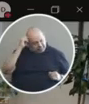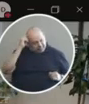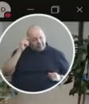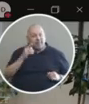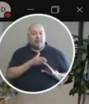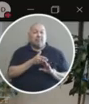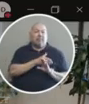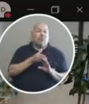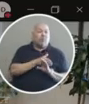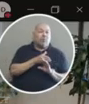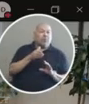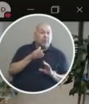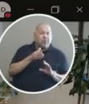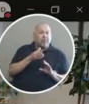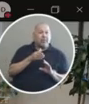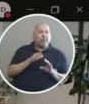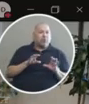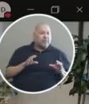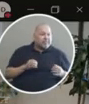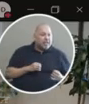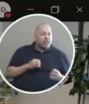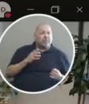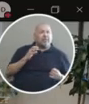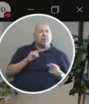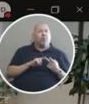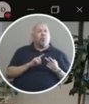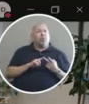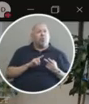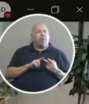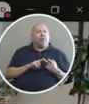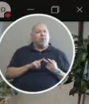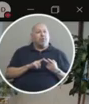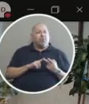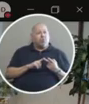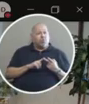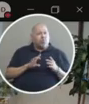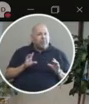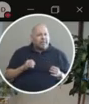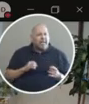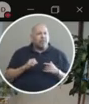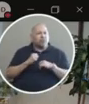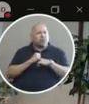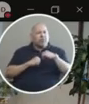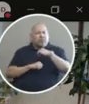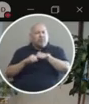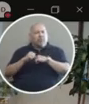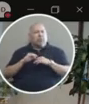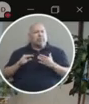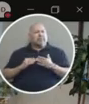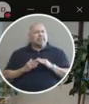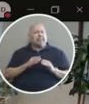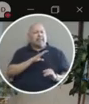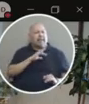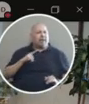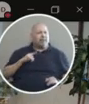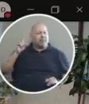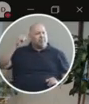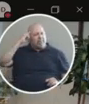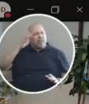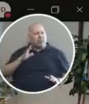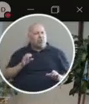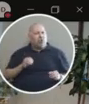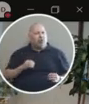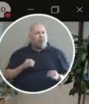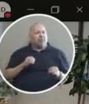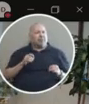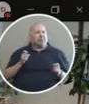from previous organizations or organizational structures for city council, for the mayor's office, and for